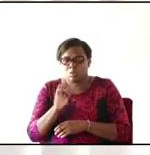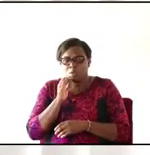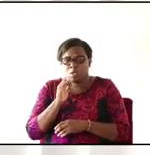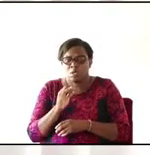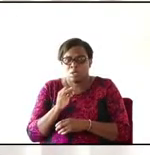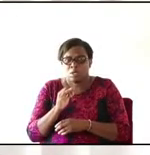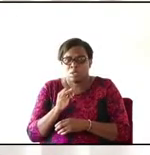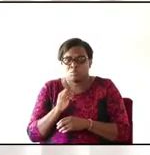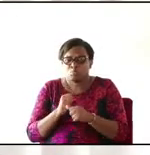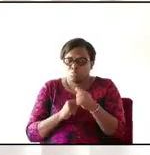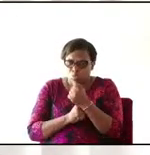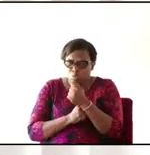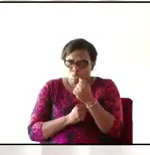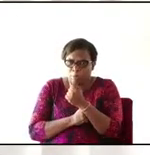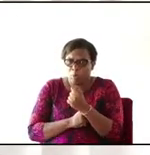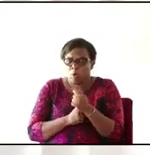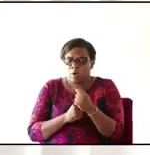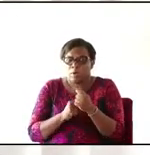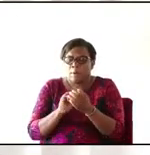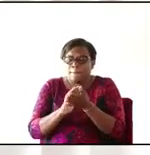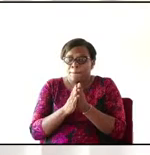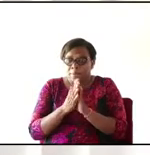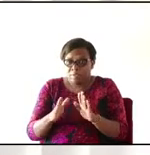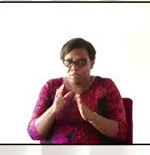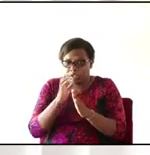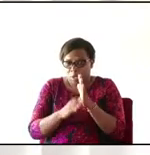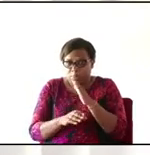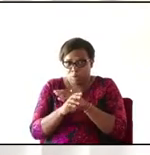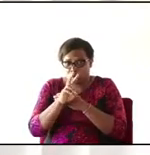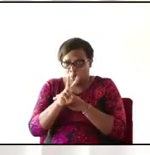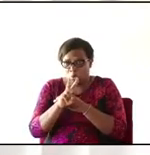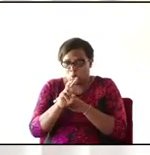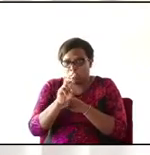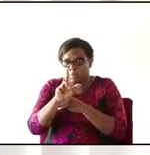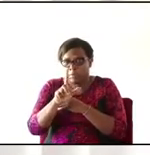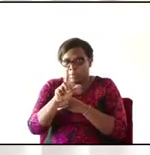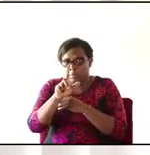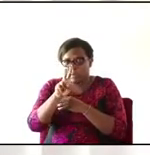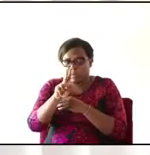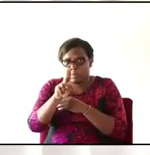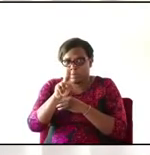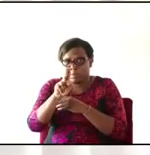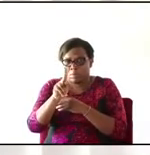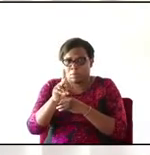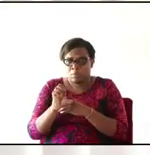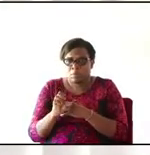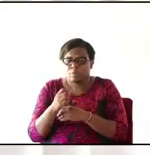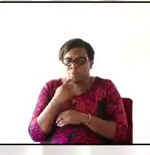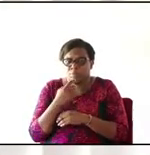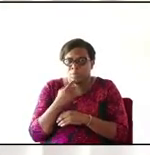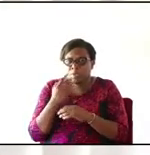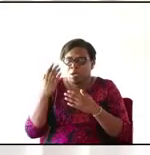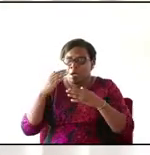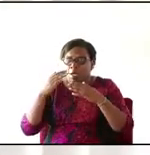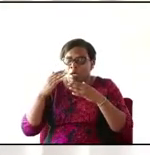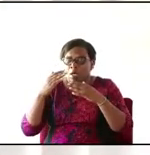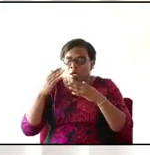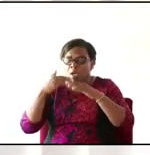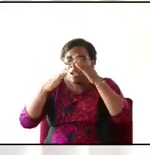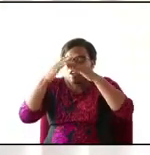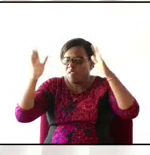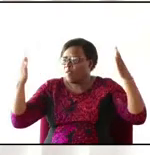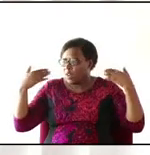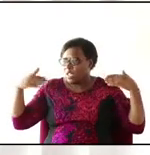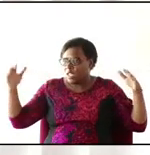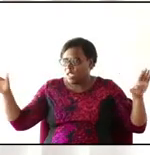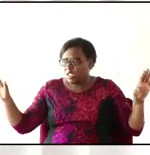peace. Check chapter 2 and verse 14. He highlighted the heavenly angelic greeting.